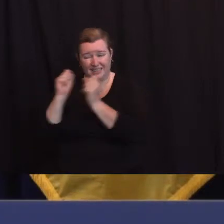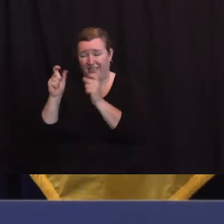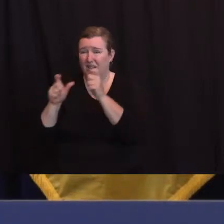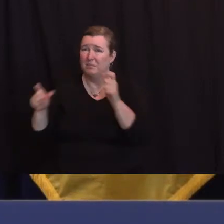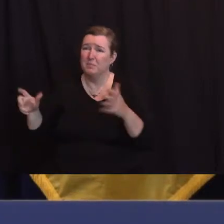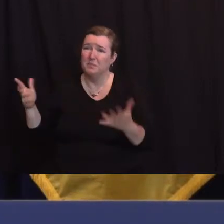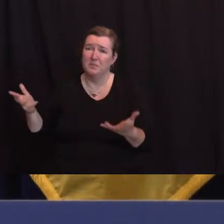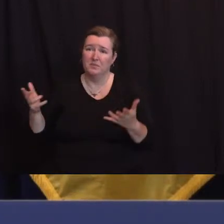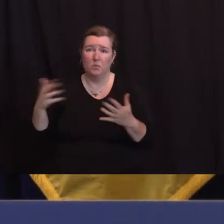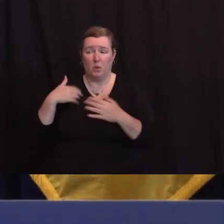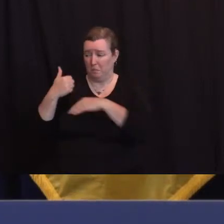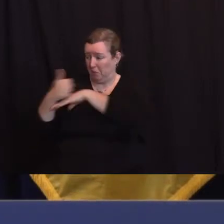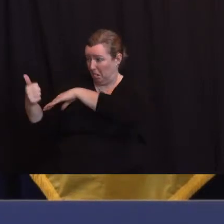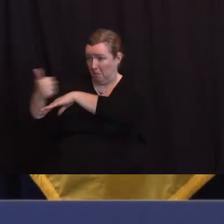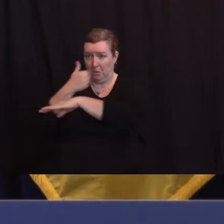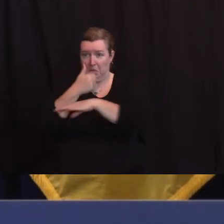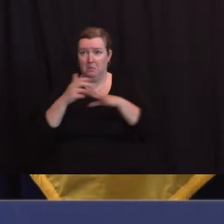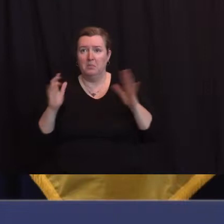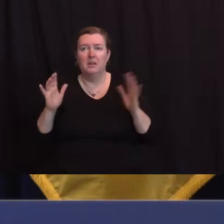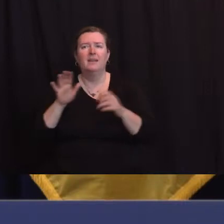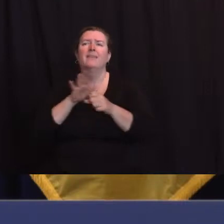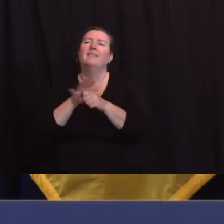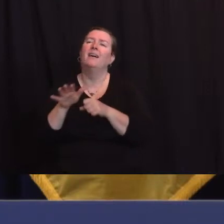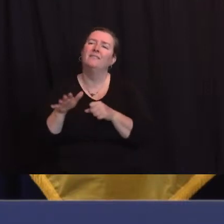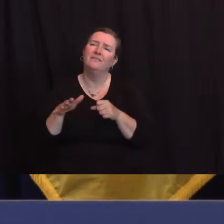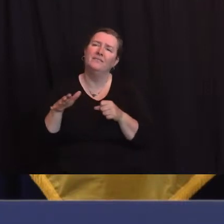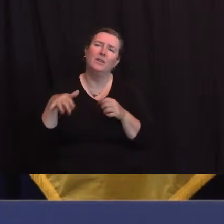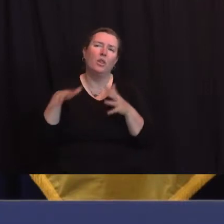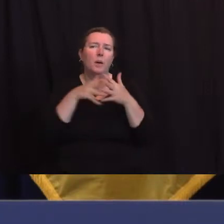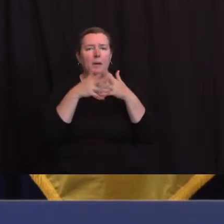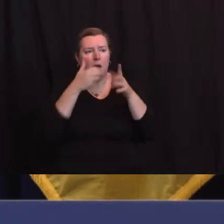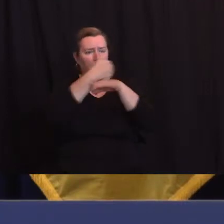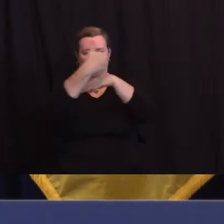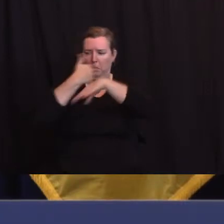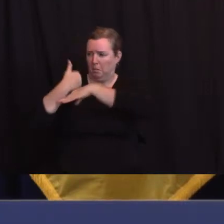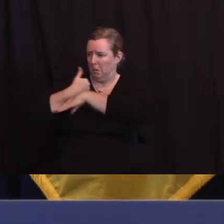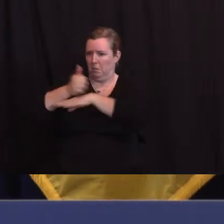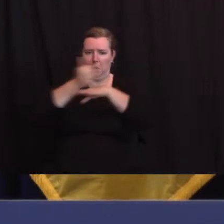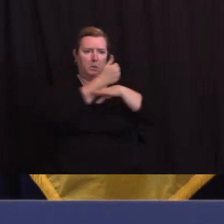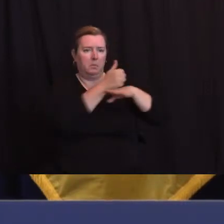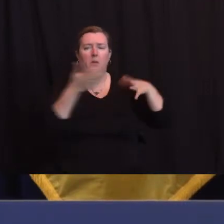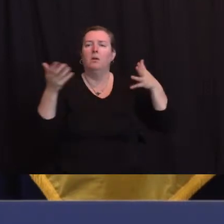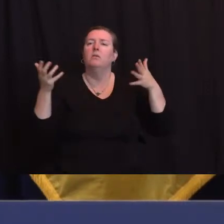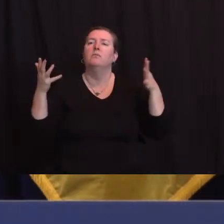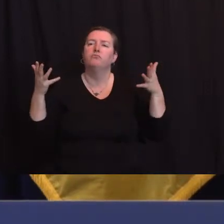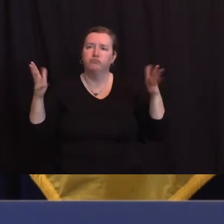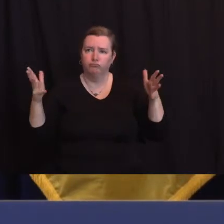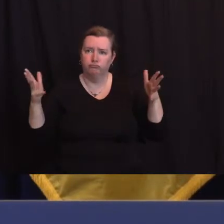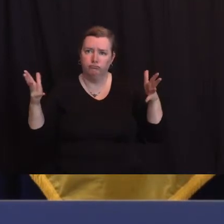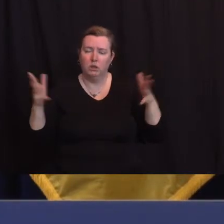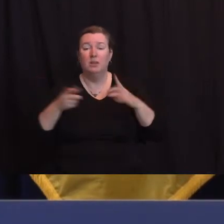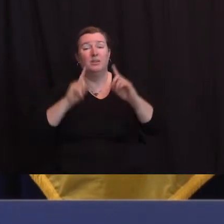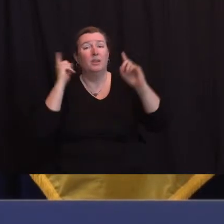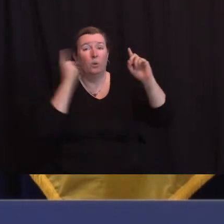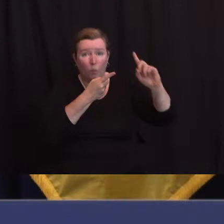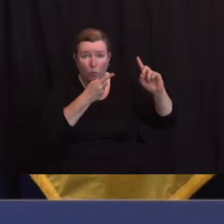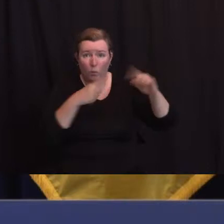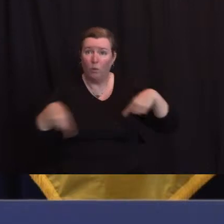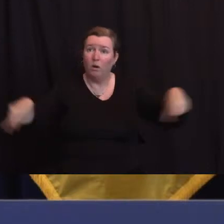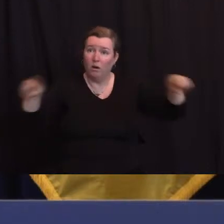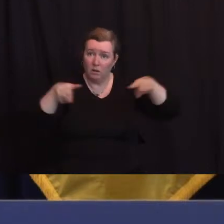versus them. We've had enough of that in this country of late. This needs to be about all of us finding common ground, getting there